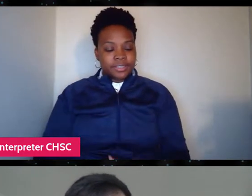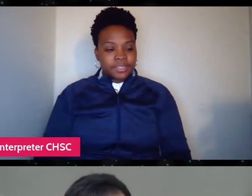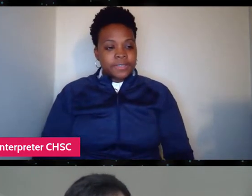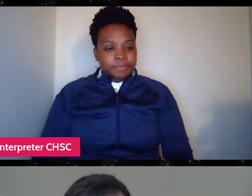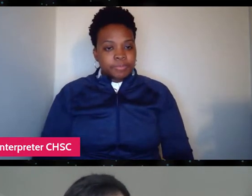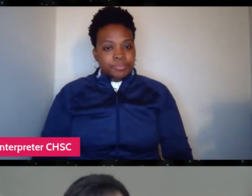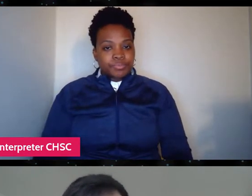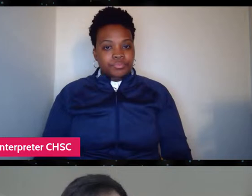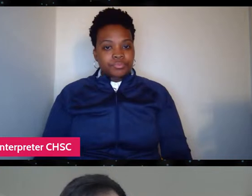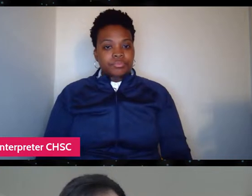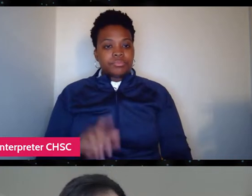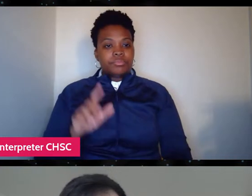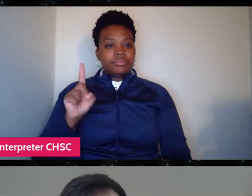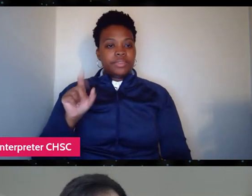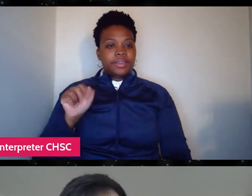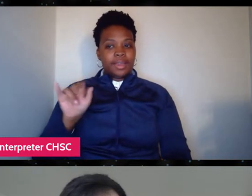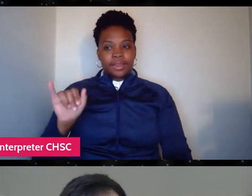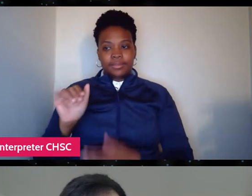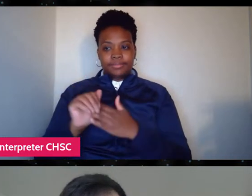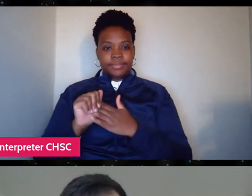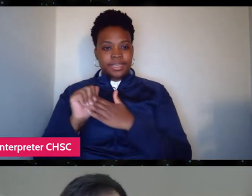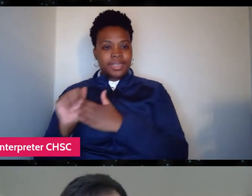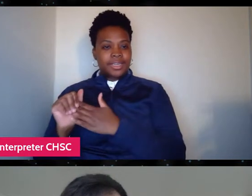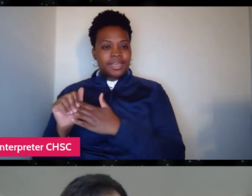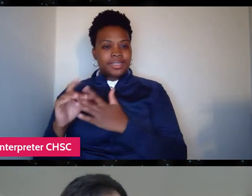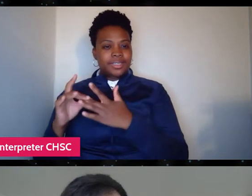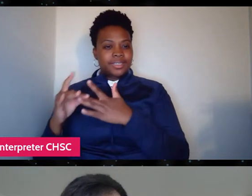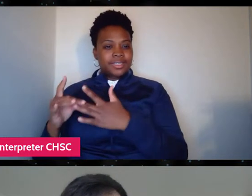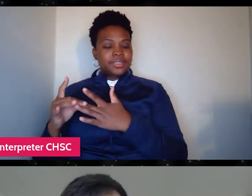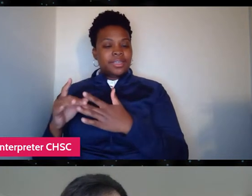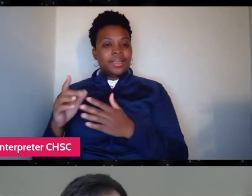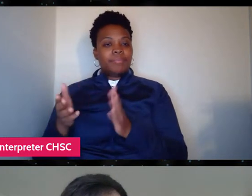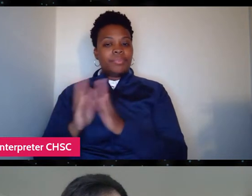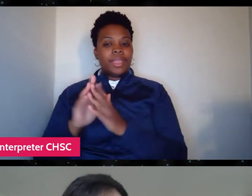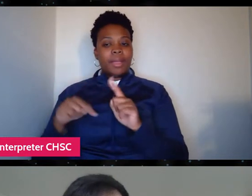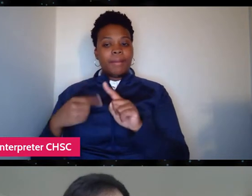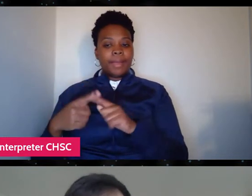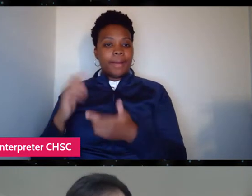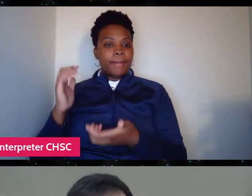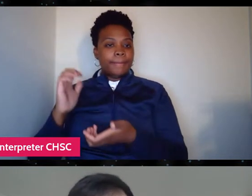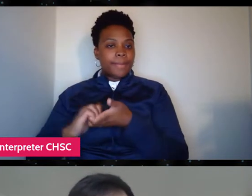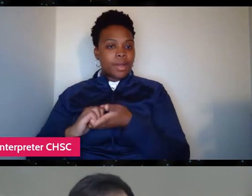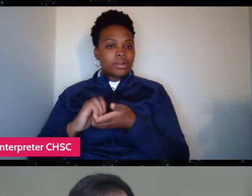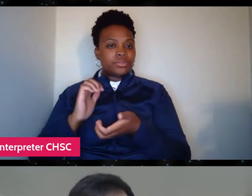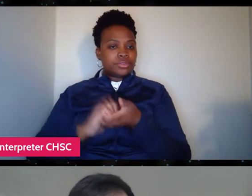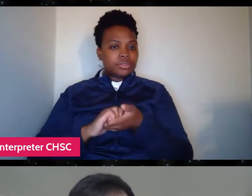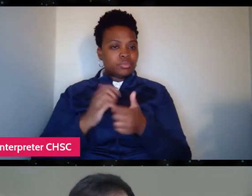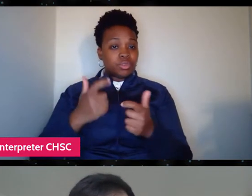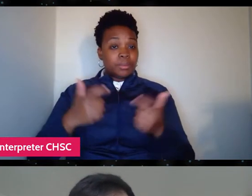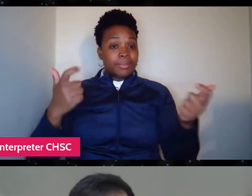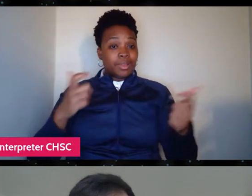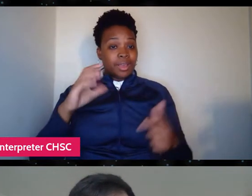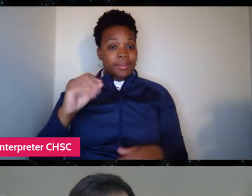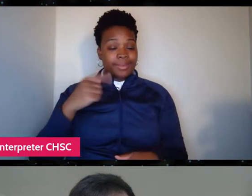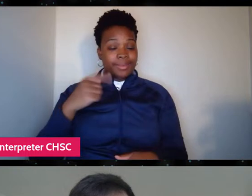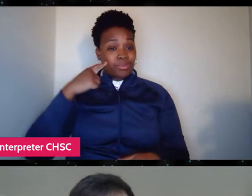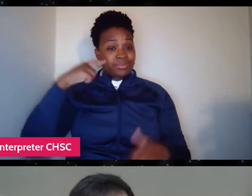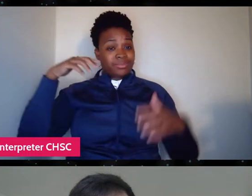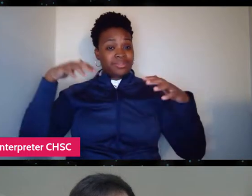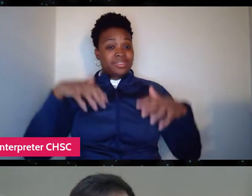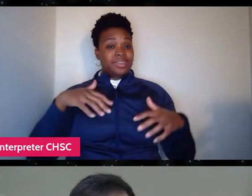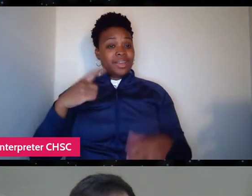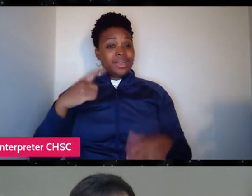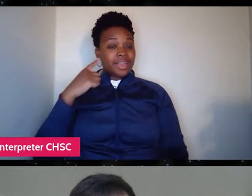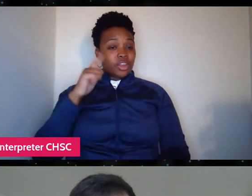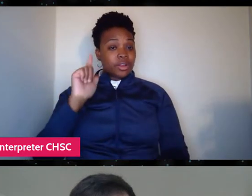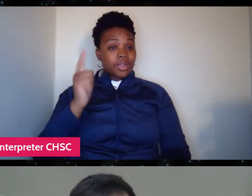to ask you about partnerships with bigger companies. I was very surprised to hear later